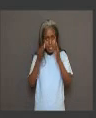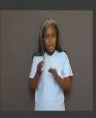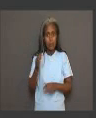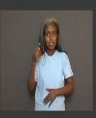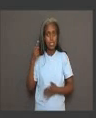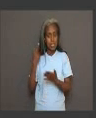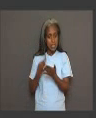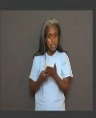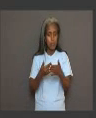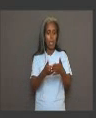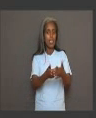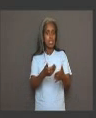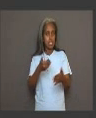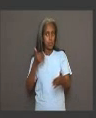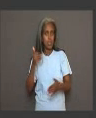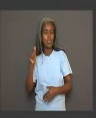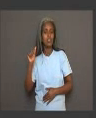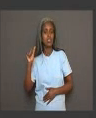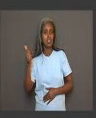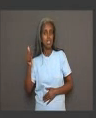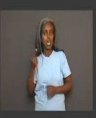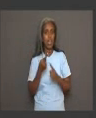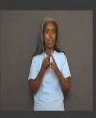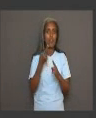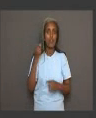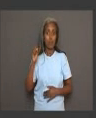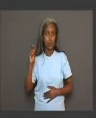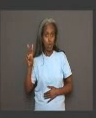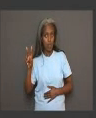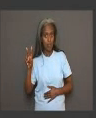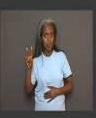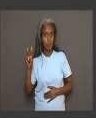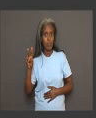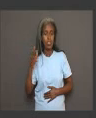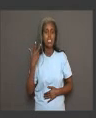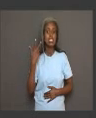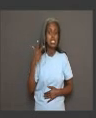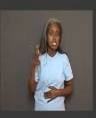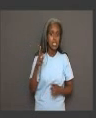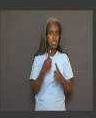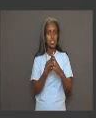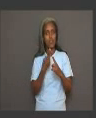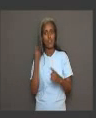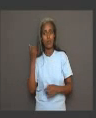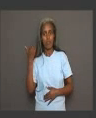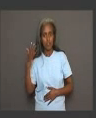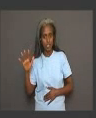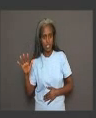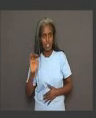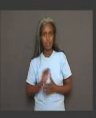this by subtracting 10 from 12, 13 from